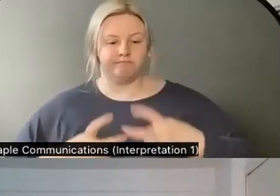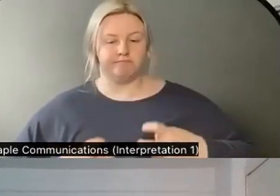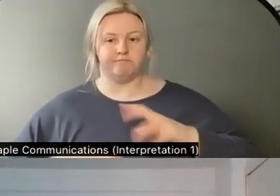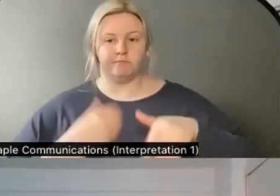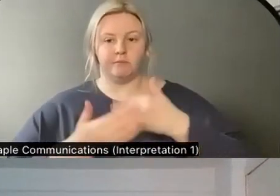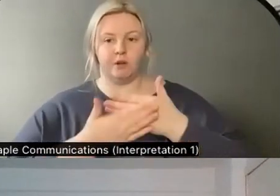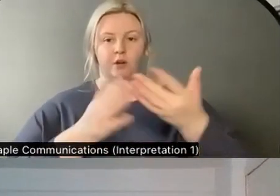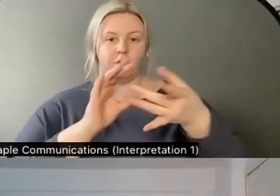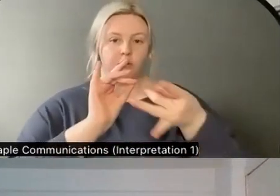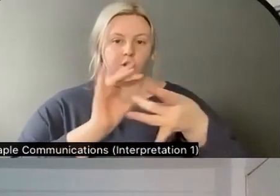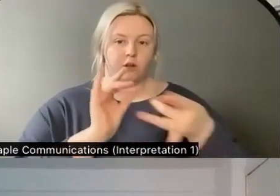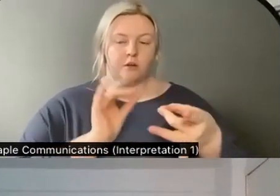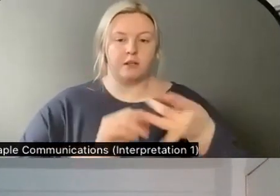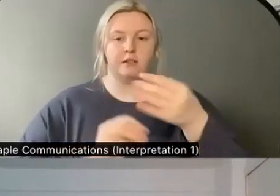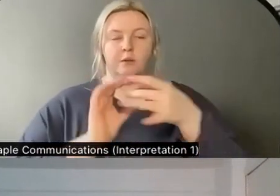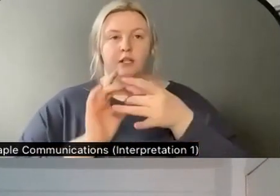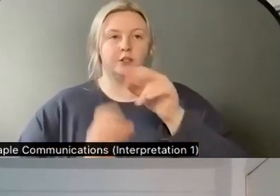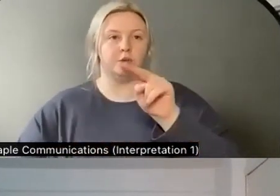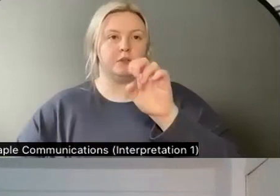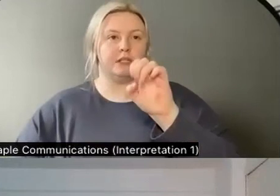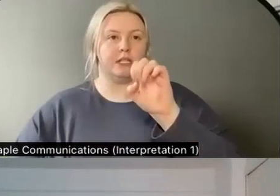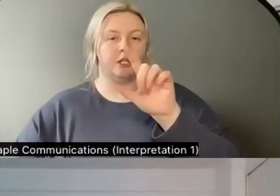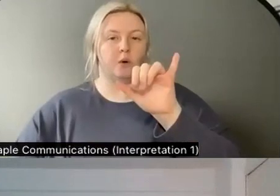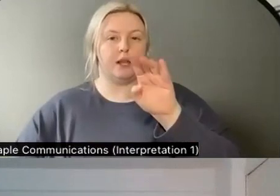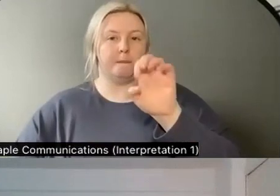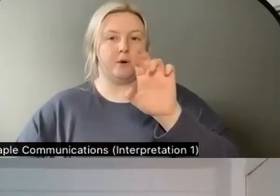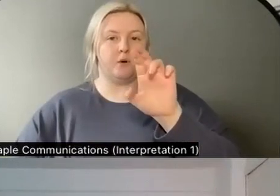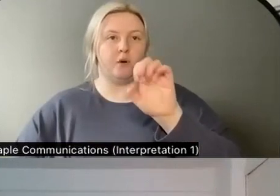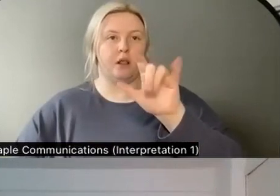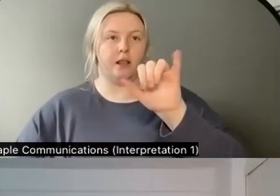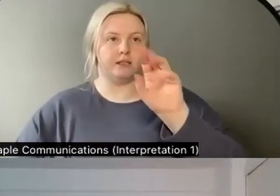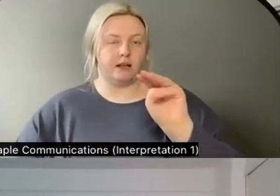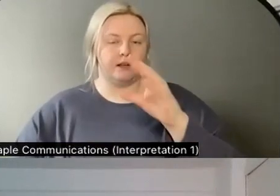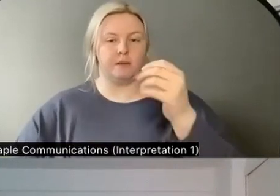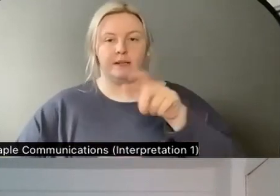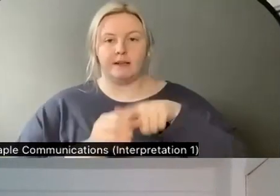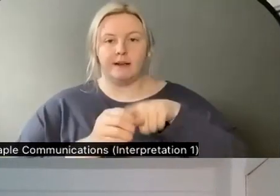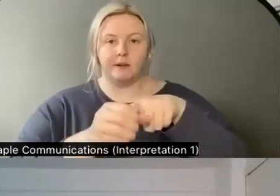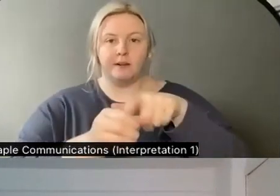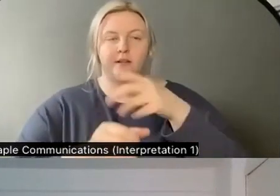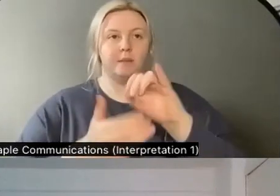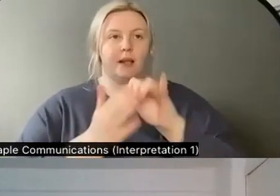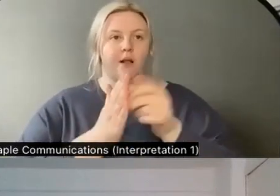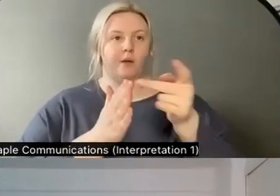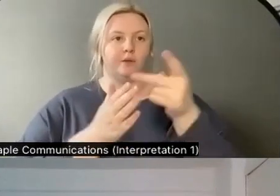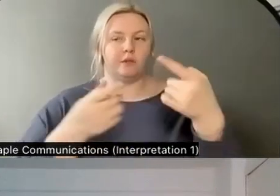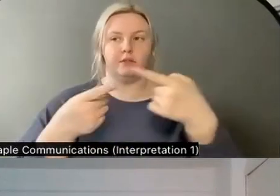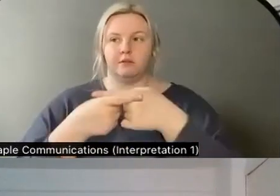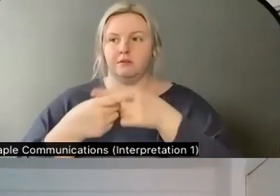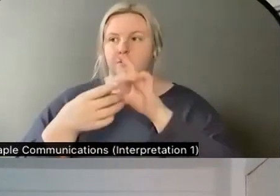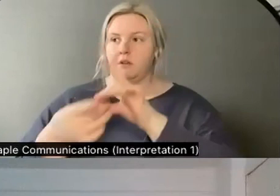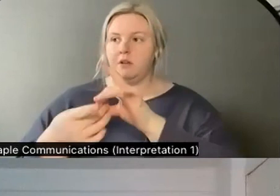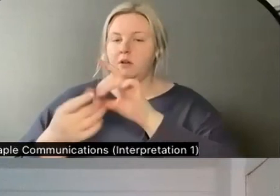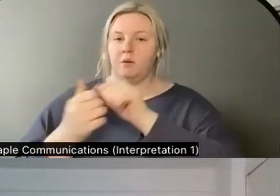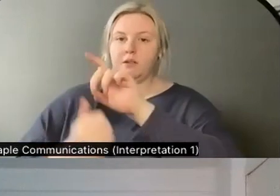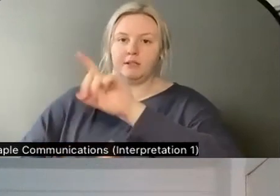about neoliberalism and capitalism and how it intersects with, you know, disability and MAID. And I think what